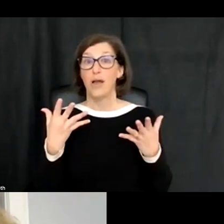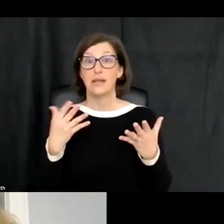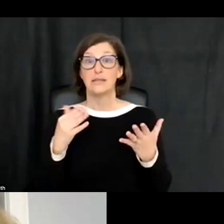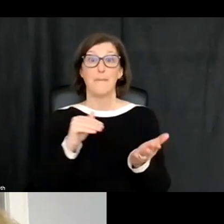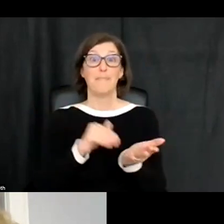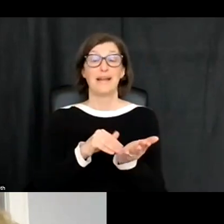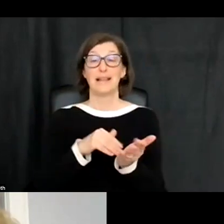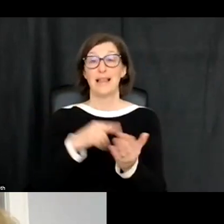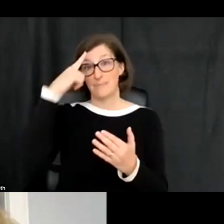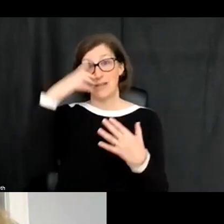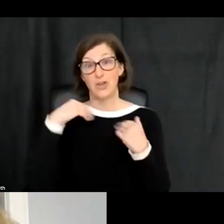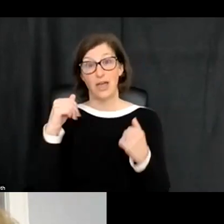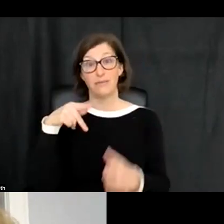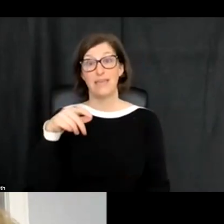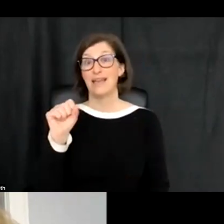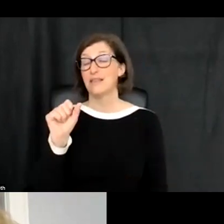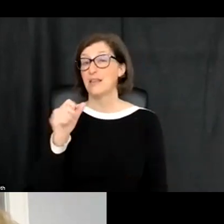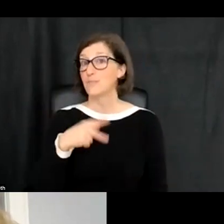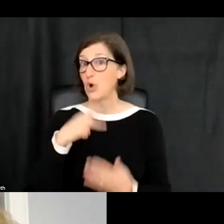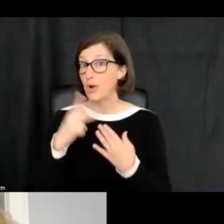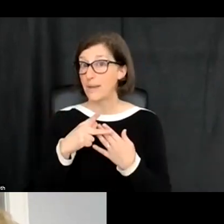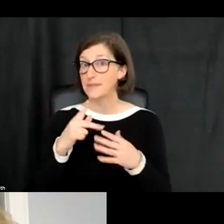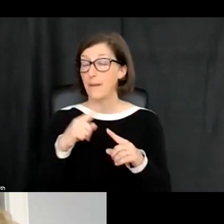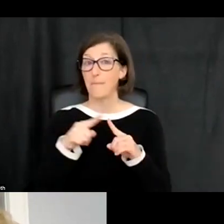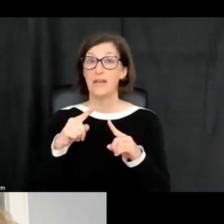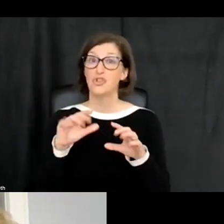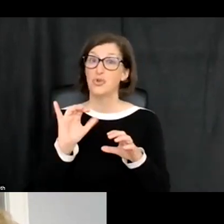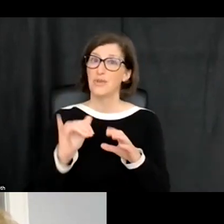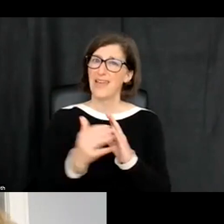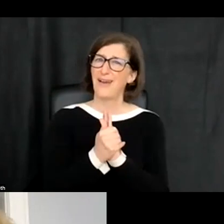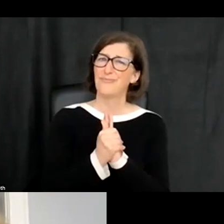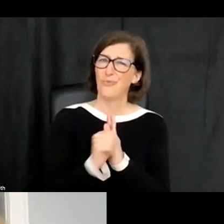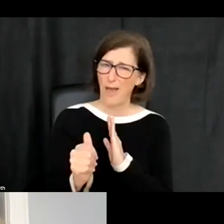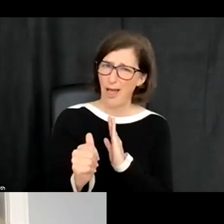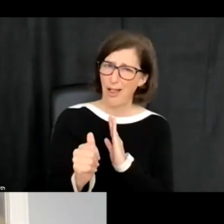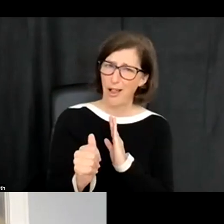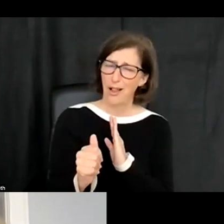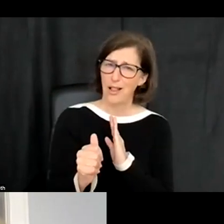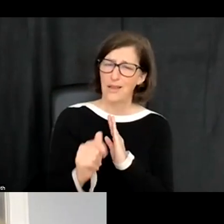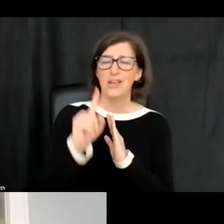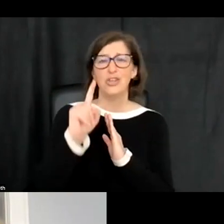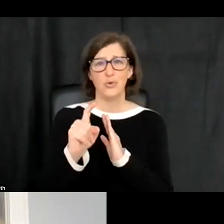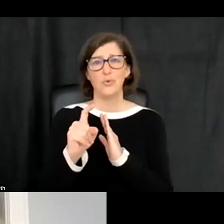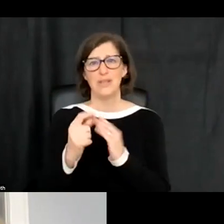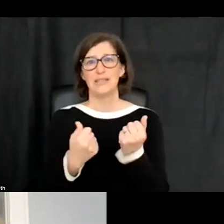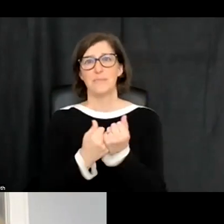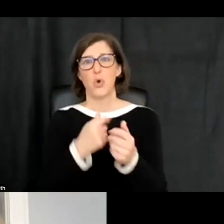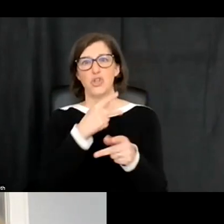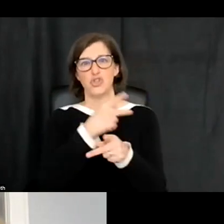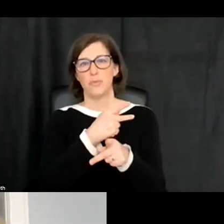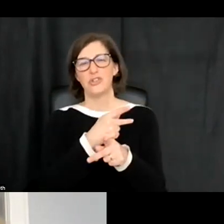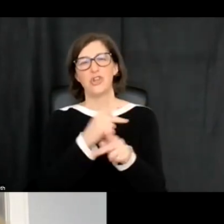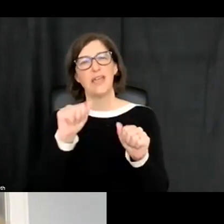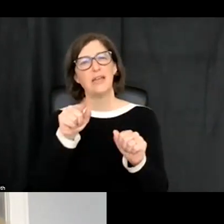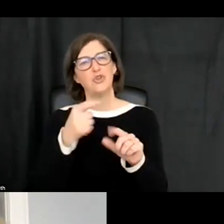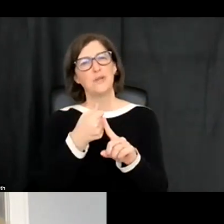PSS program, but that to do that well, one really needs support supervision. So can you talk a little bit